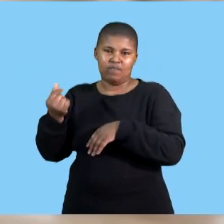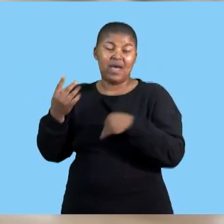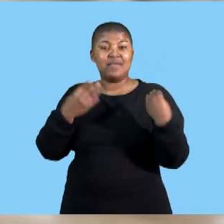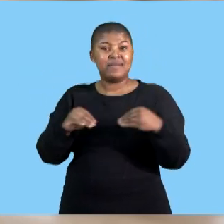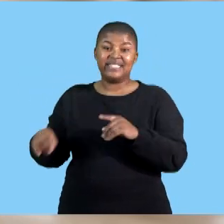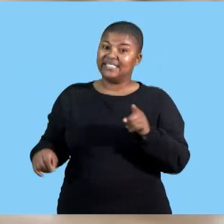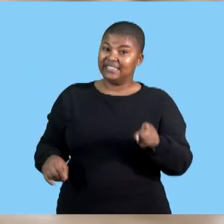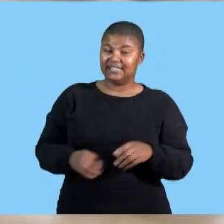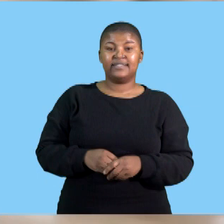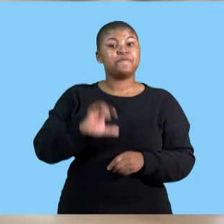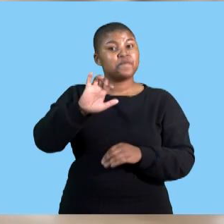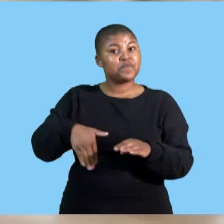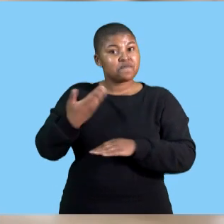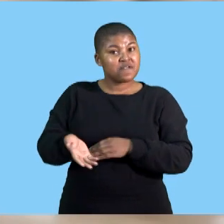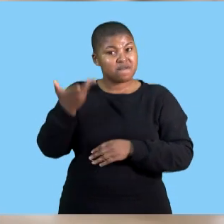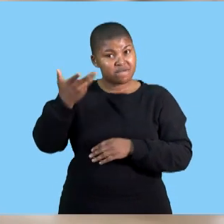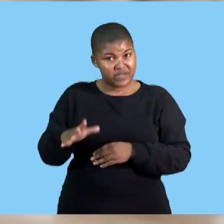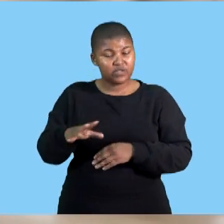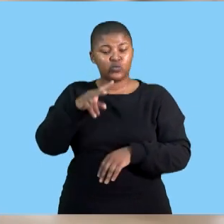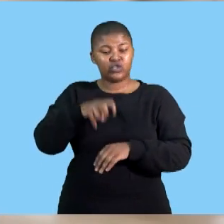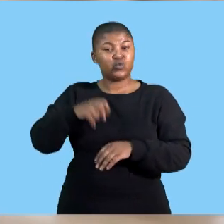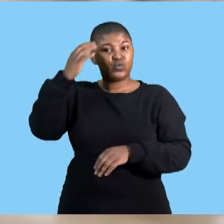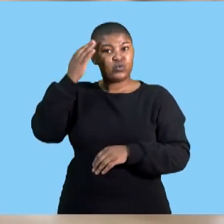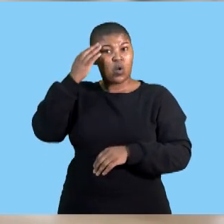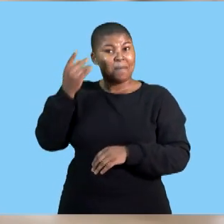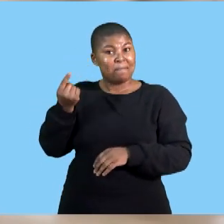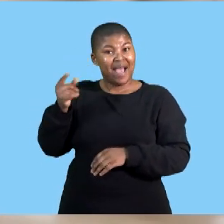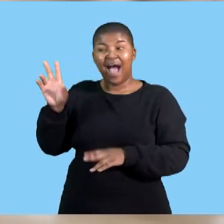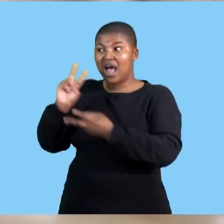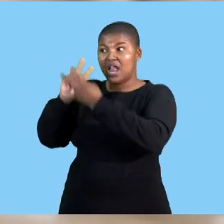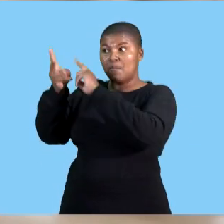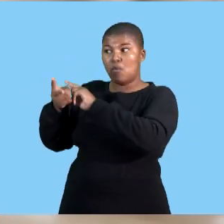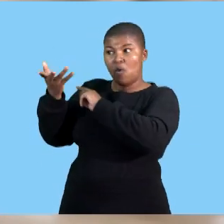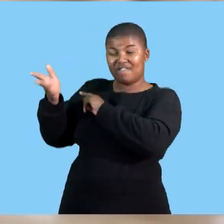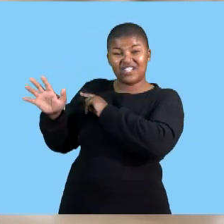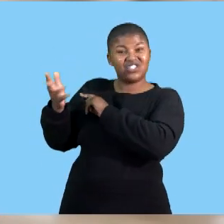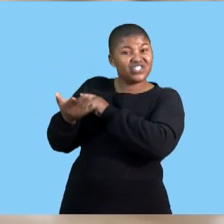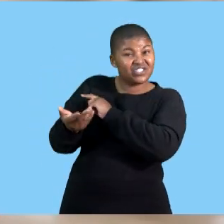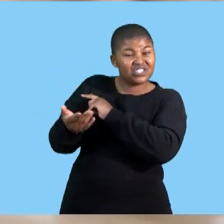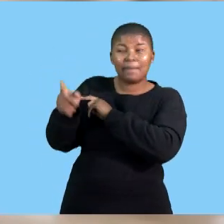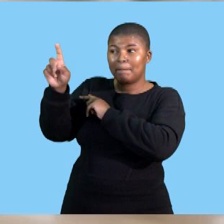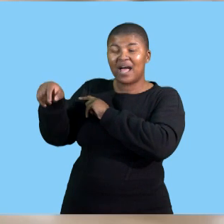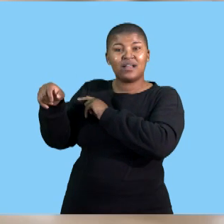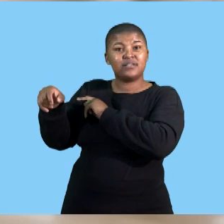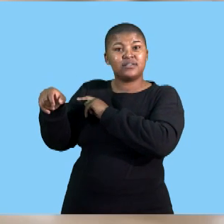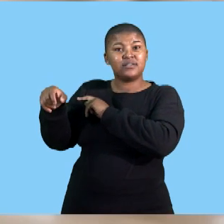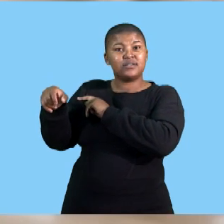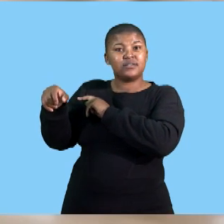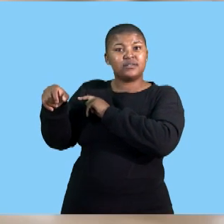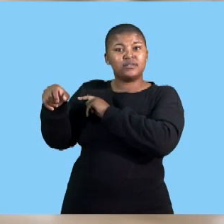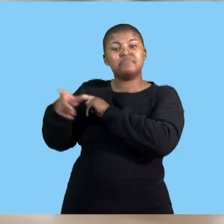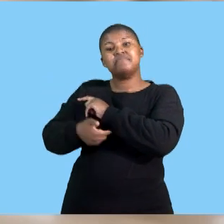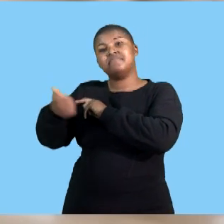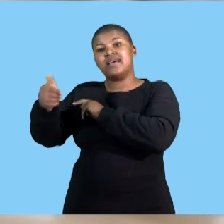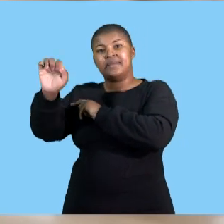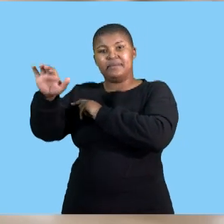a business. And after that, we need to know that that money has to be brought back to the